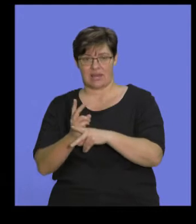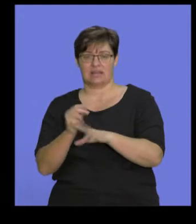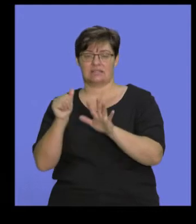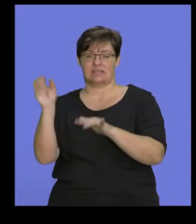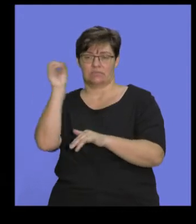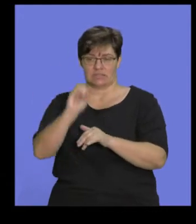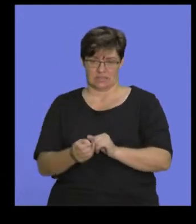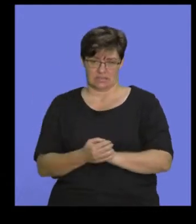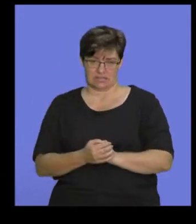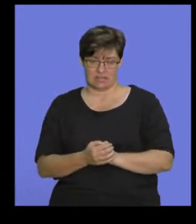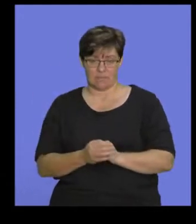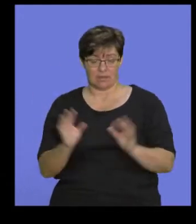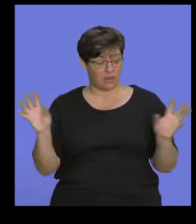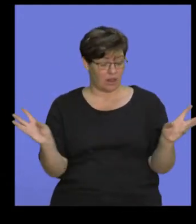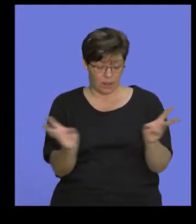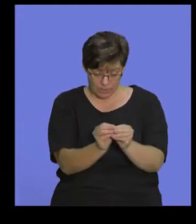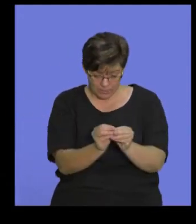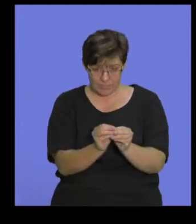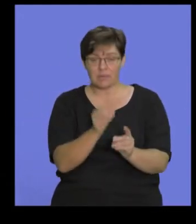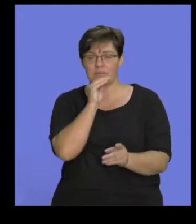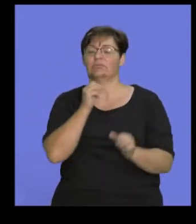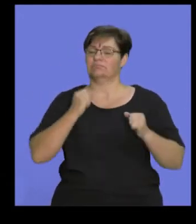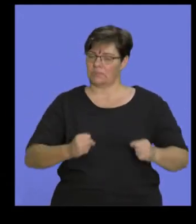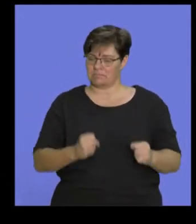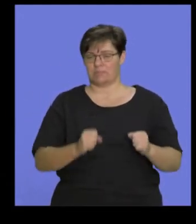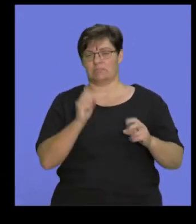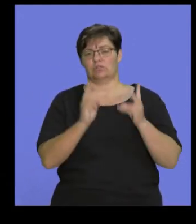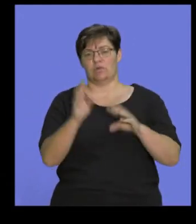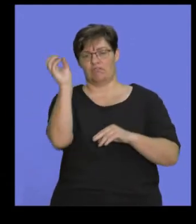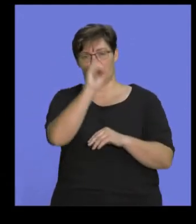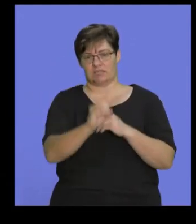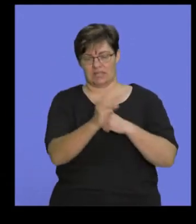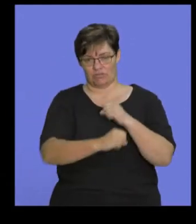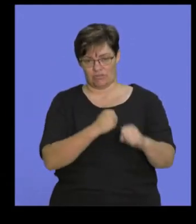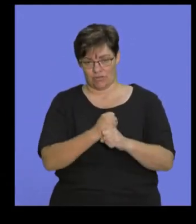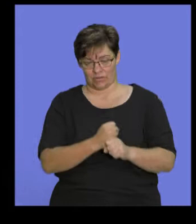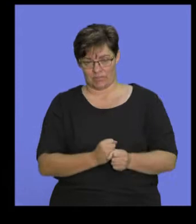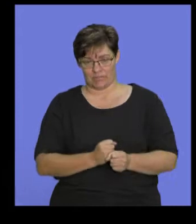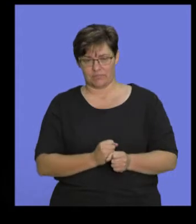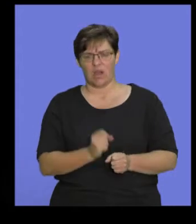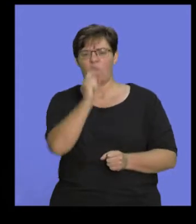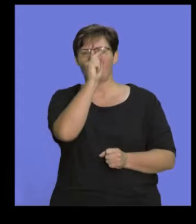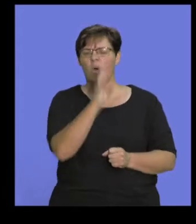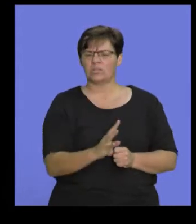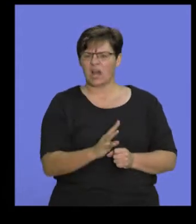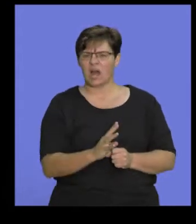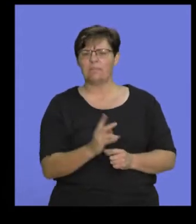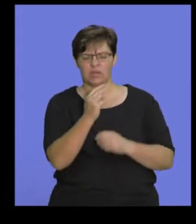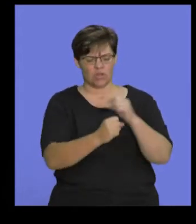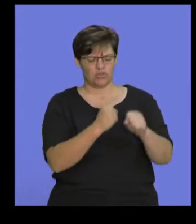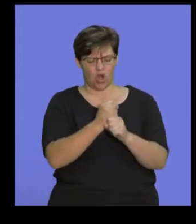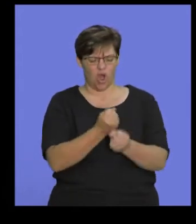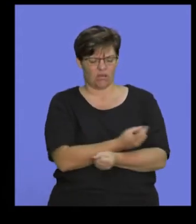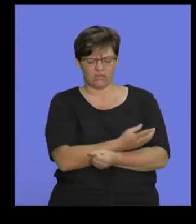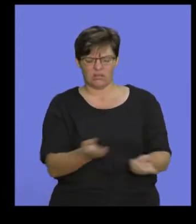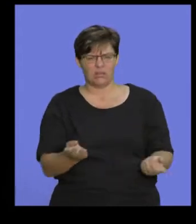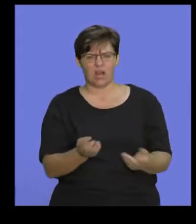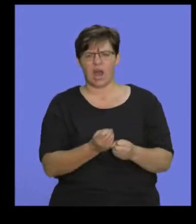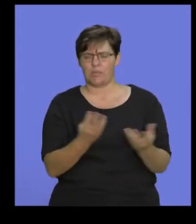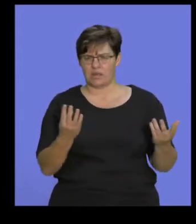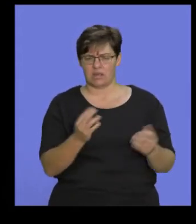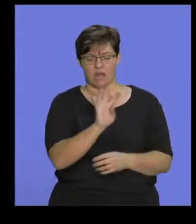go back to being the 12% per annum. Then quarterly, you look at how many quarters we have in a